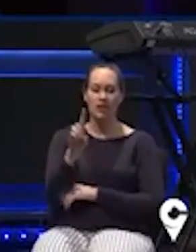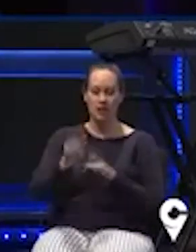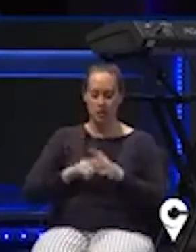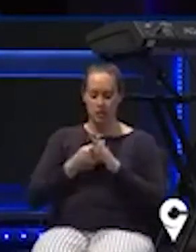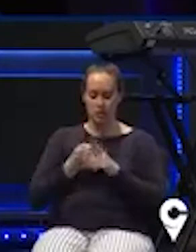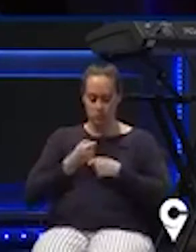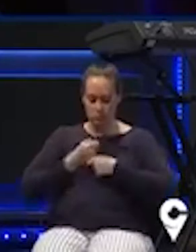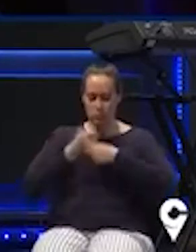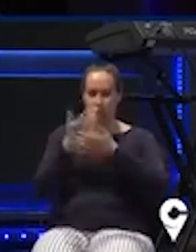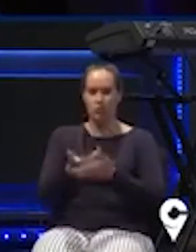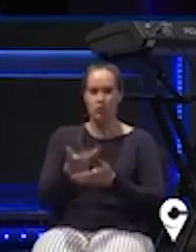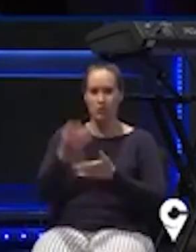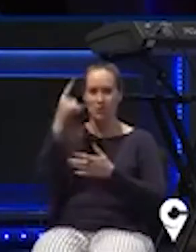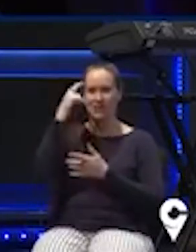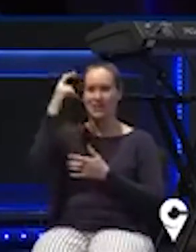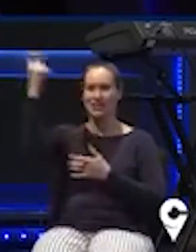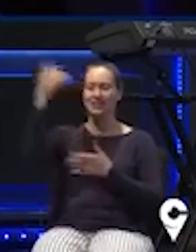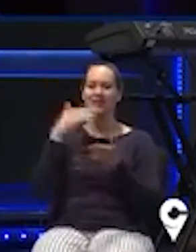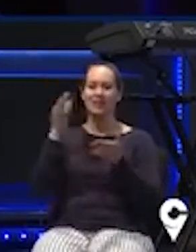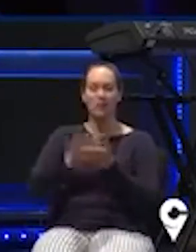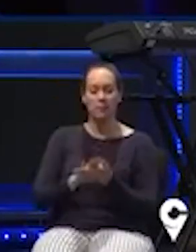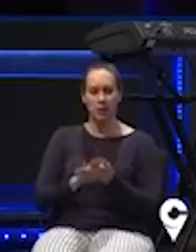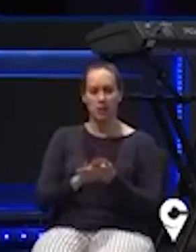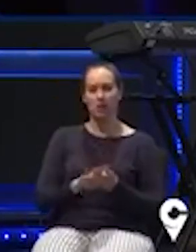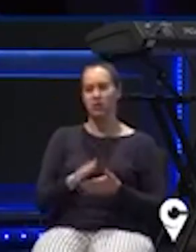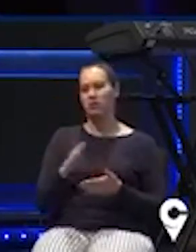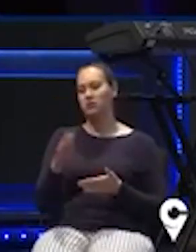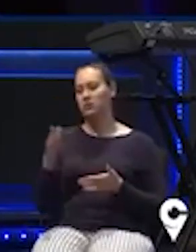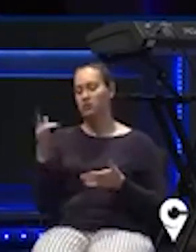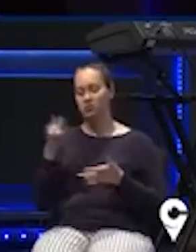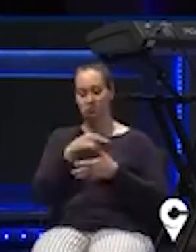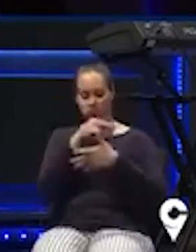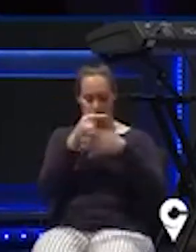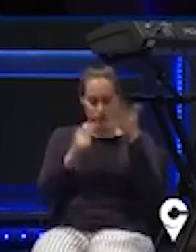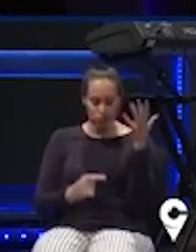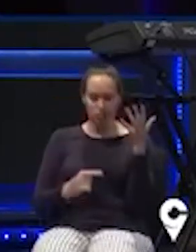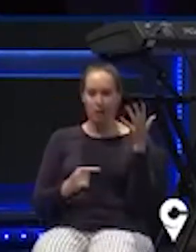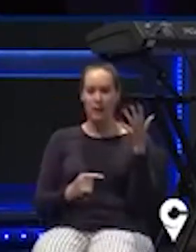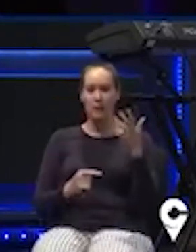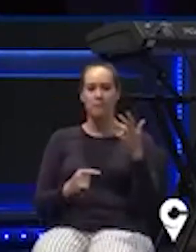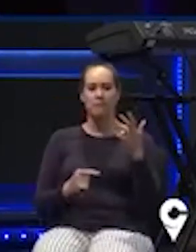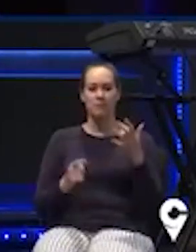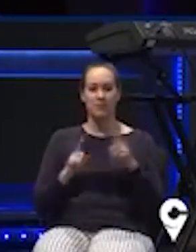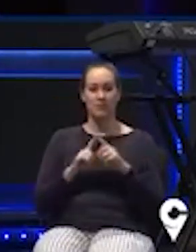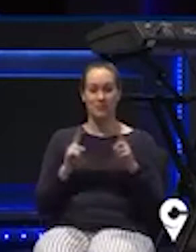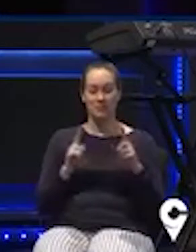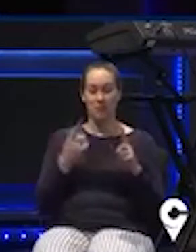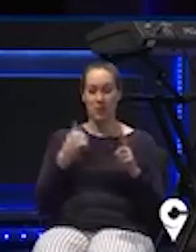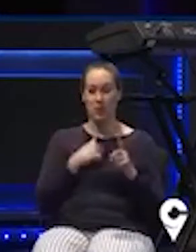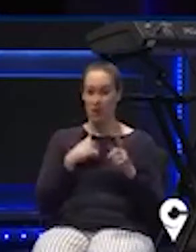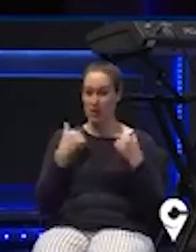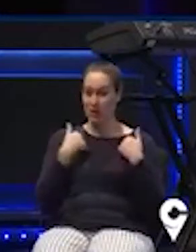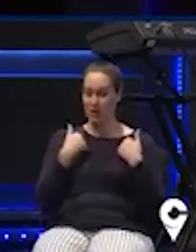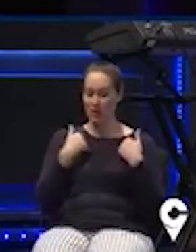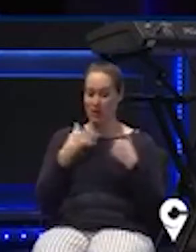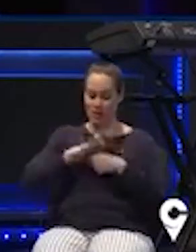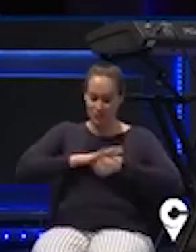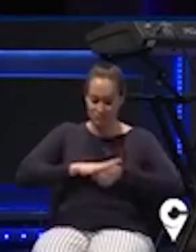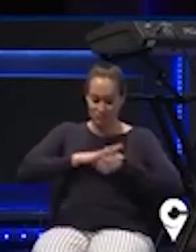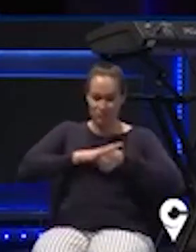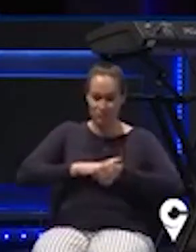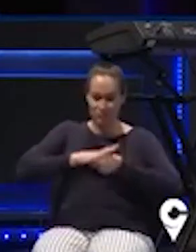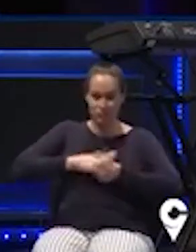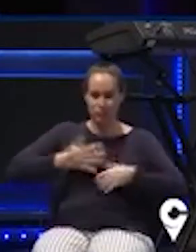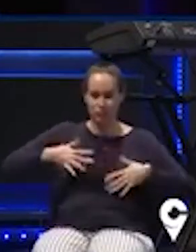to coronaphobia, it's no secret that panic-related anxiety is affecting our collective mental health. That stress, in turn, leads